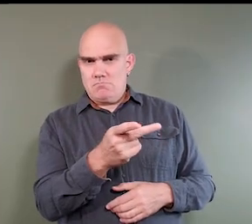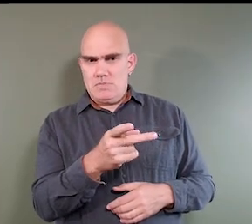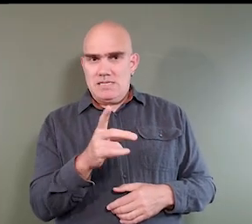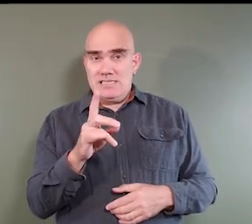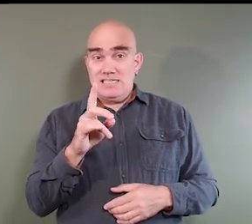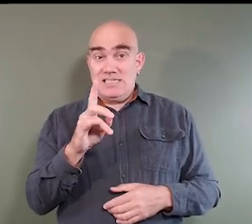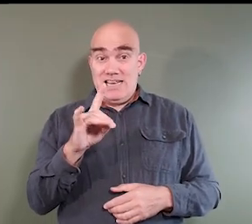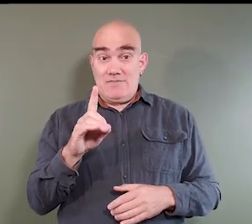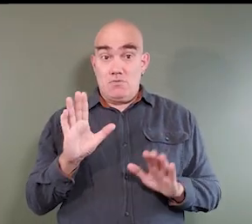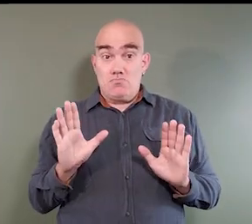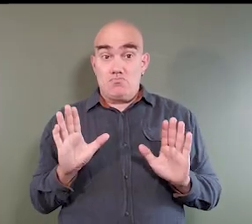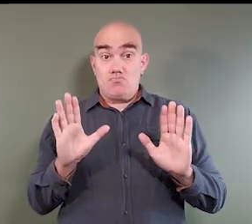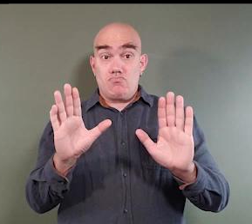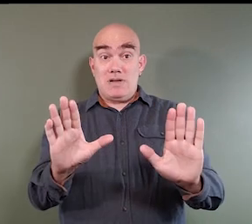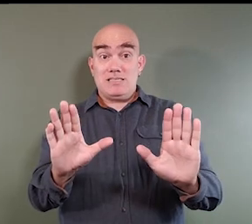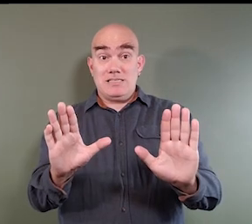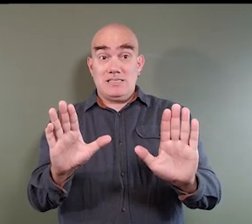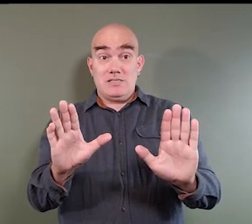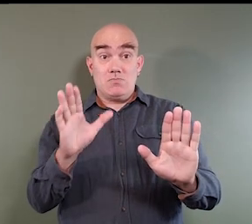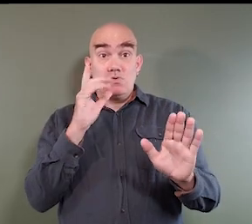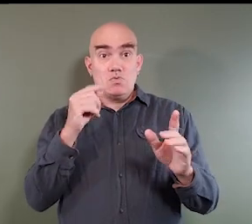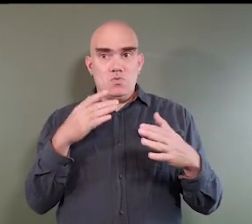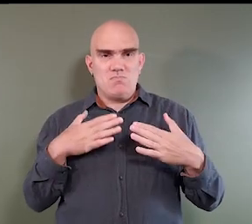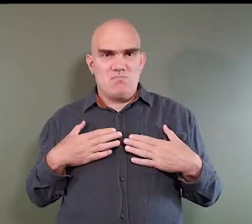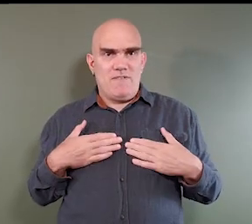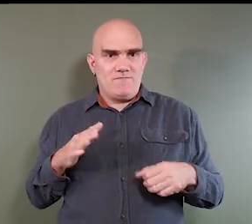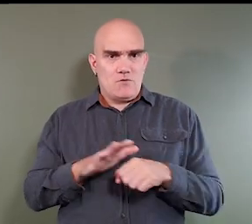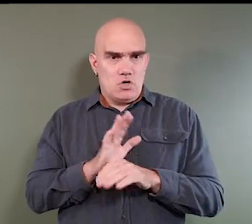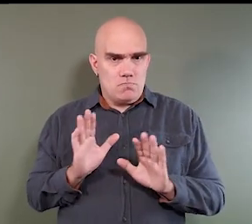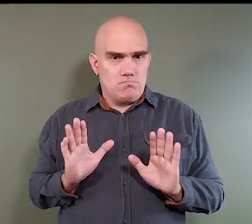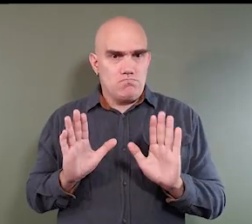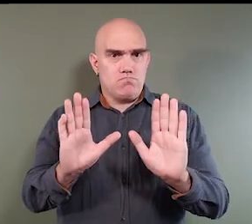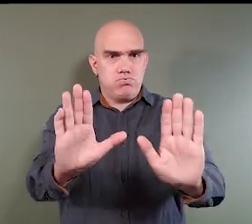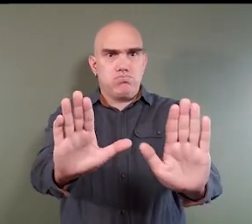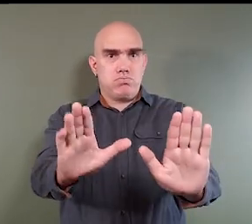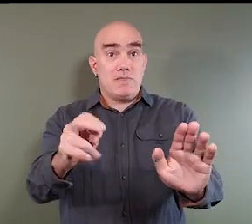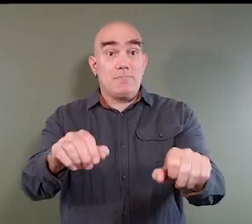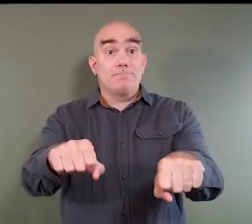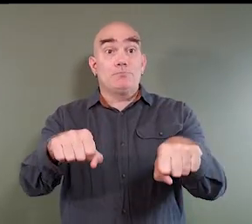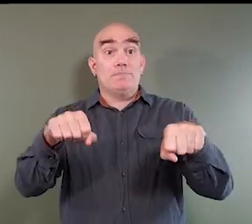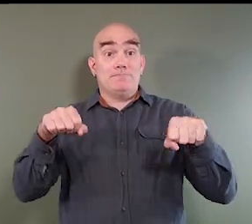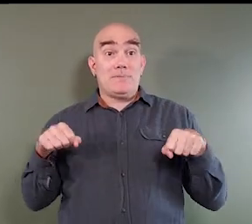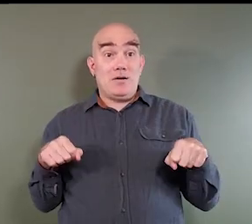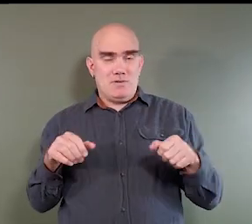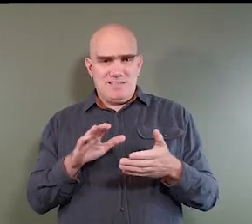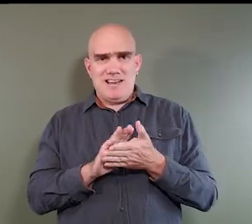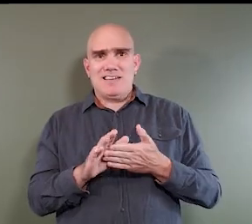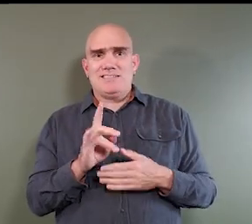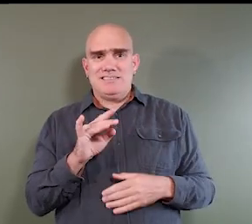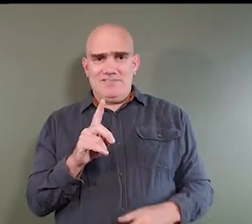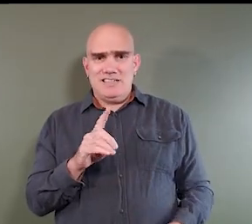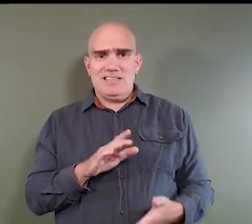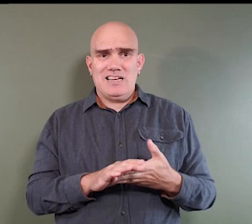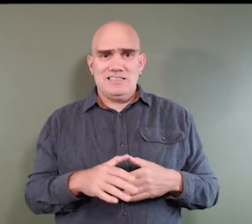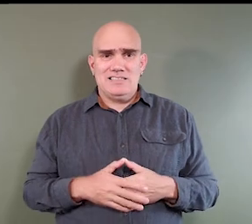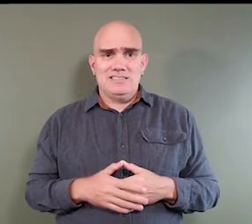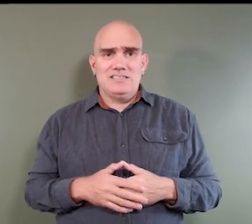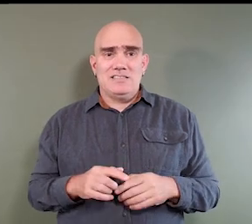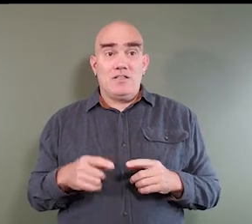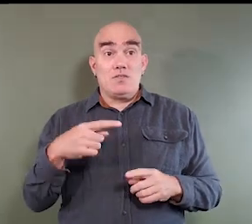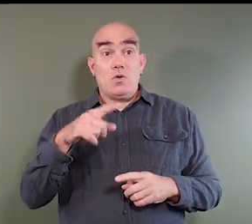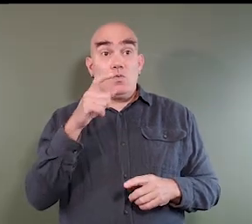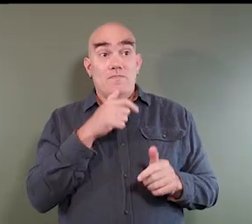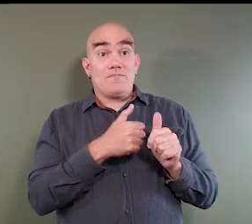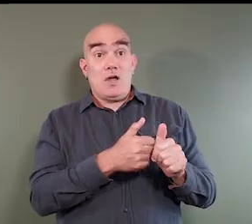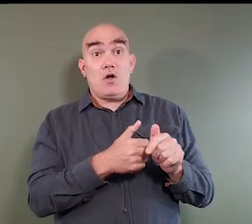David's going to be pressing. He's going to be reaching all the way forward as he does it, and then pulling backwards. Nice, David. And for those that